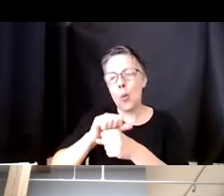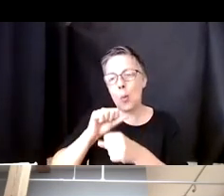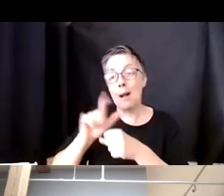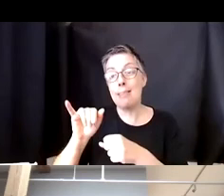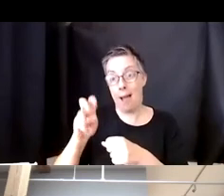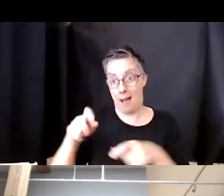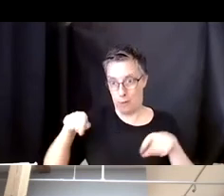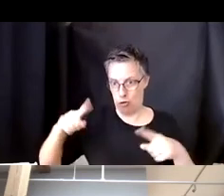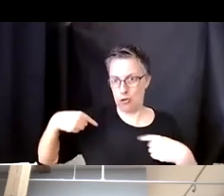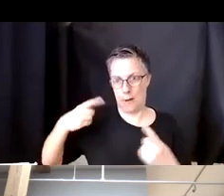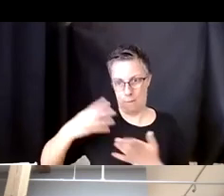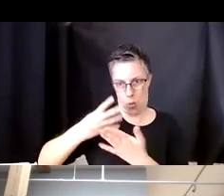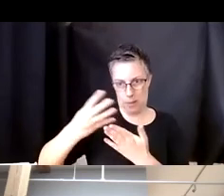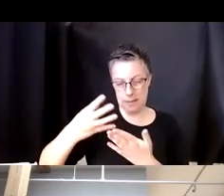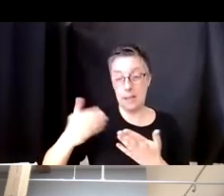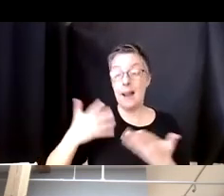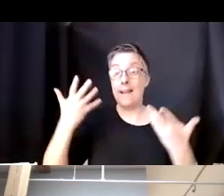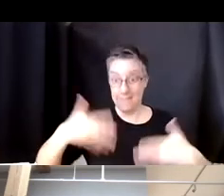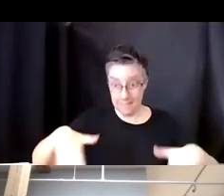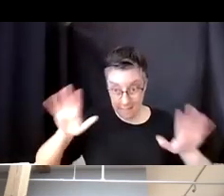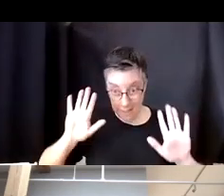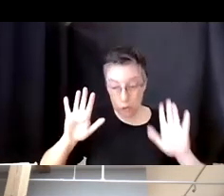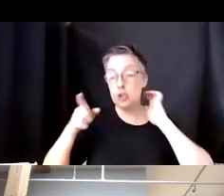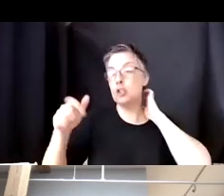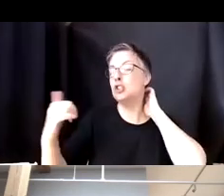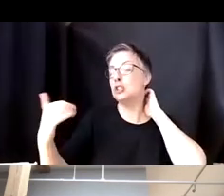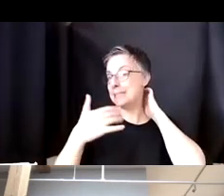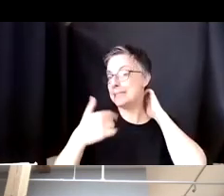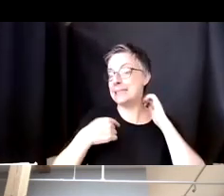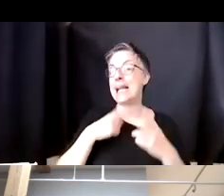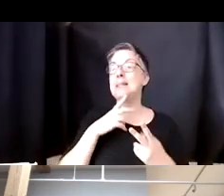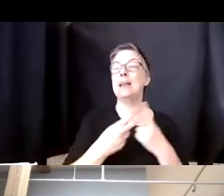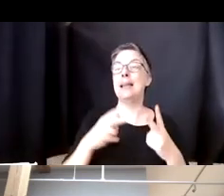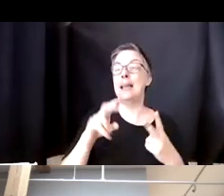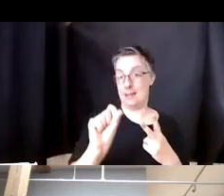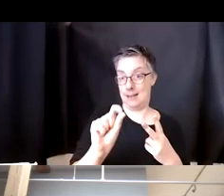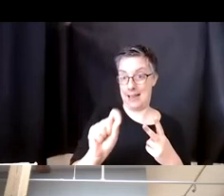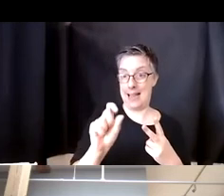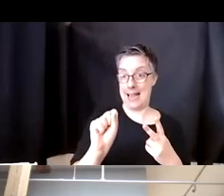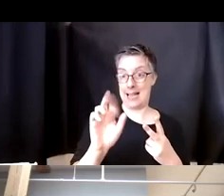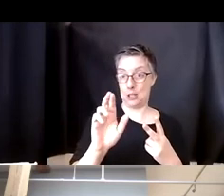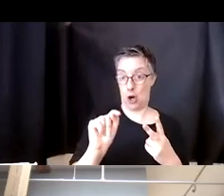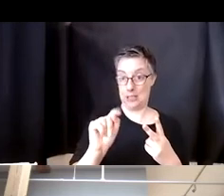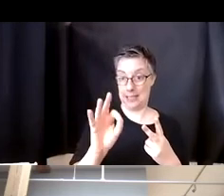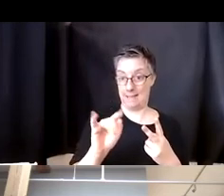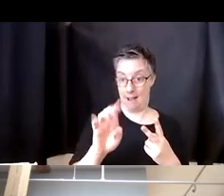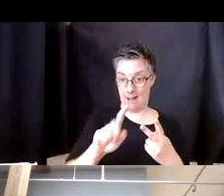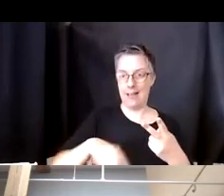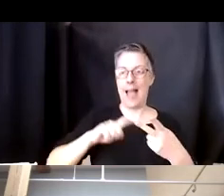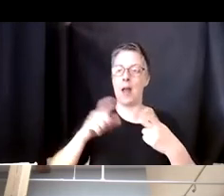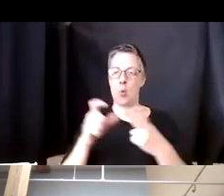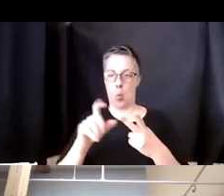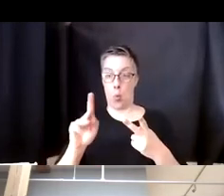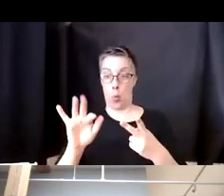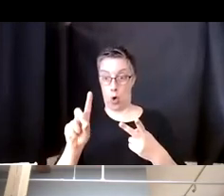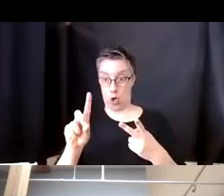the webinar. And then after the webinar, she sends me both an SRT file and a Word doc. The